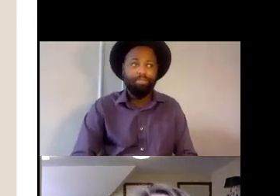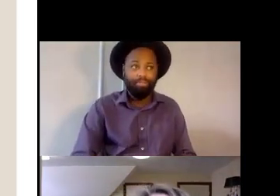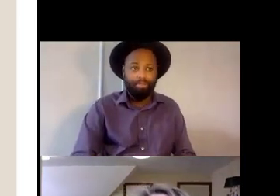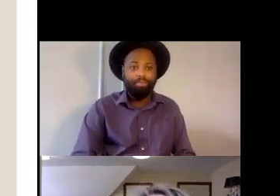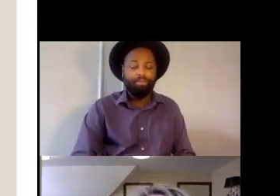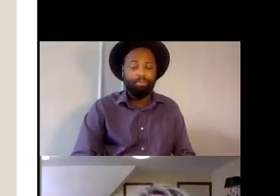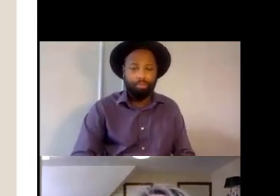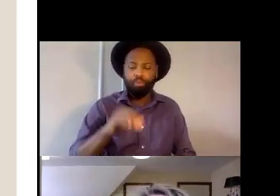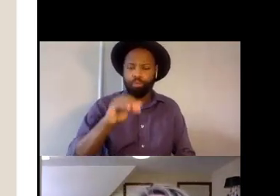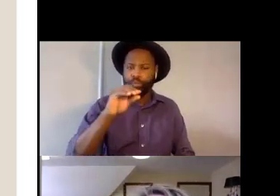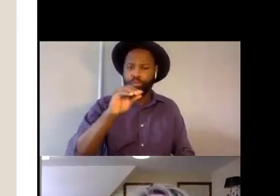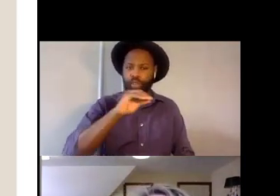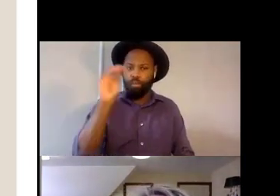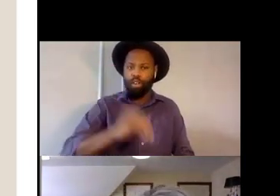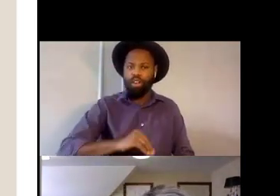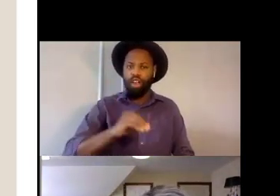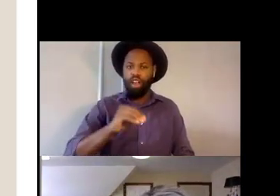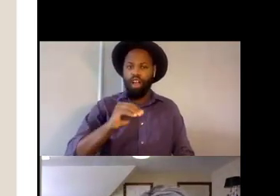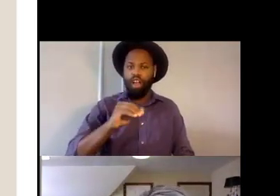Percentage of female promoted